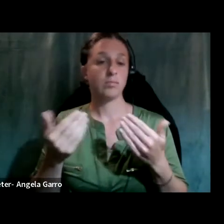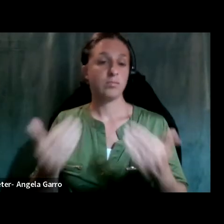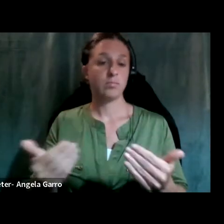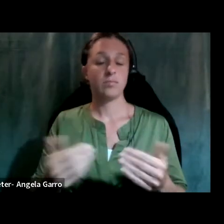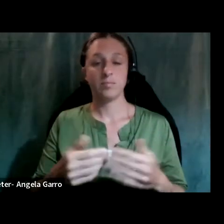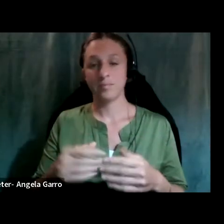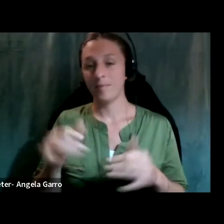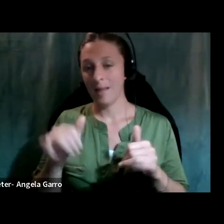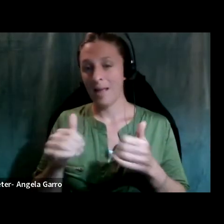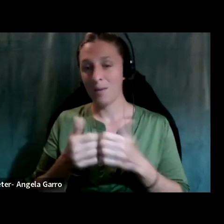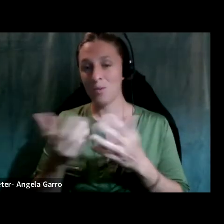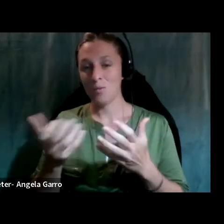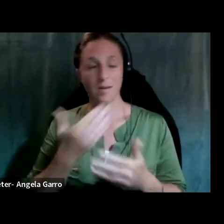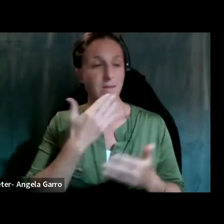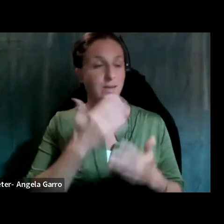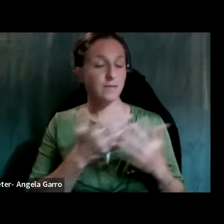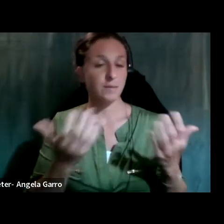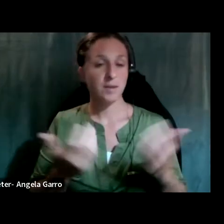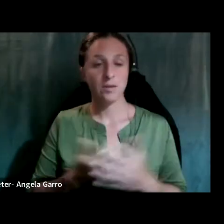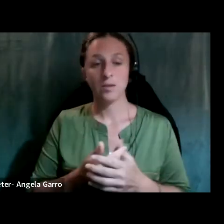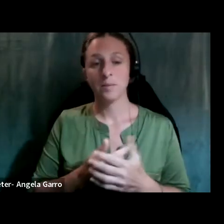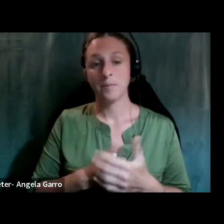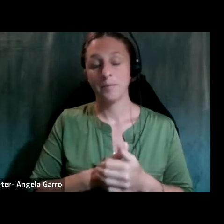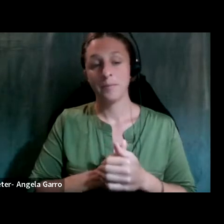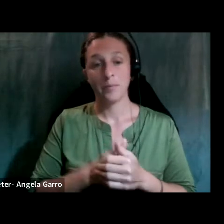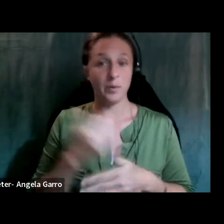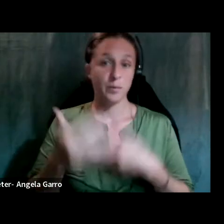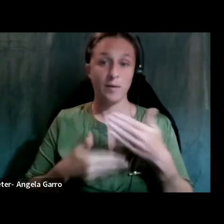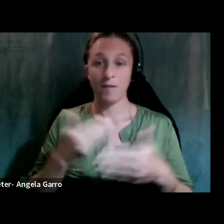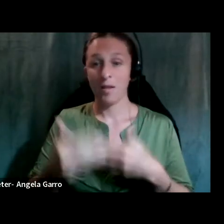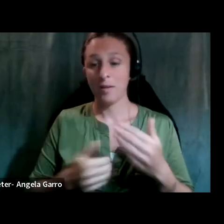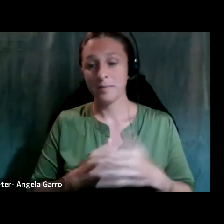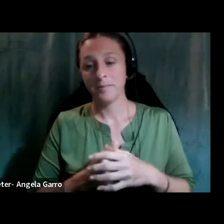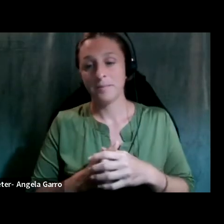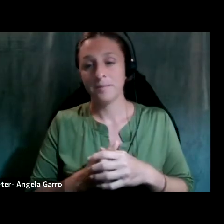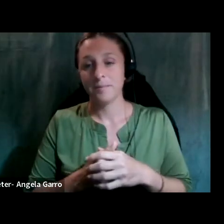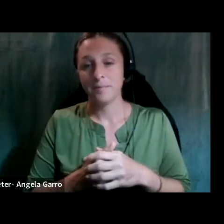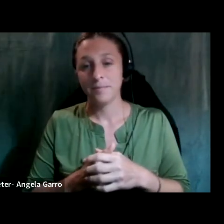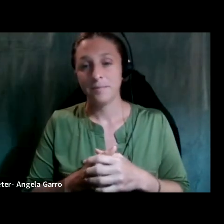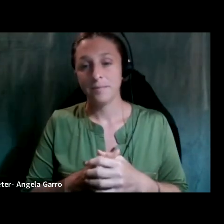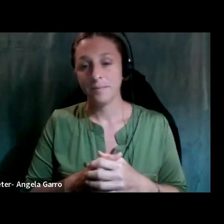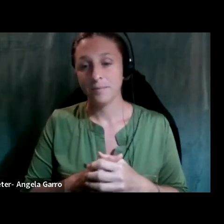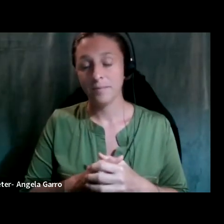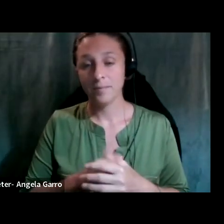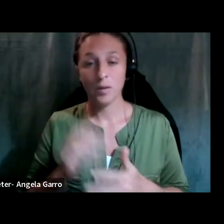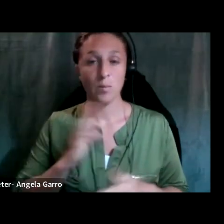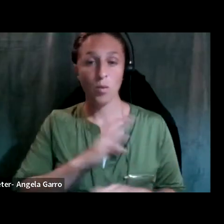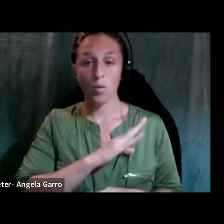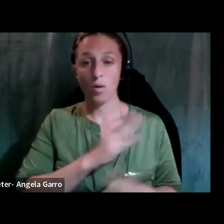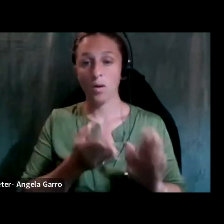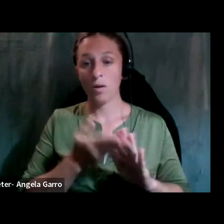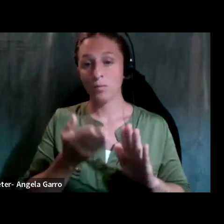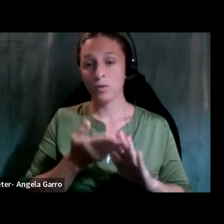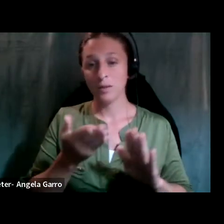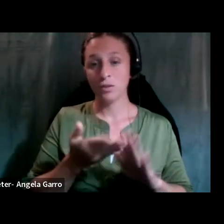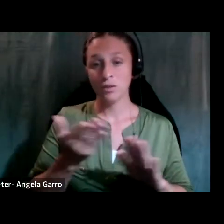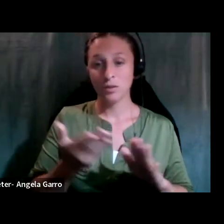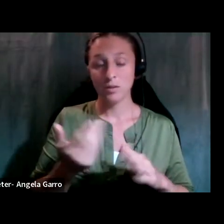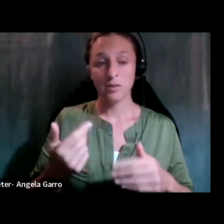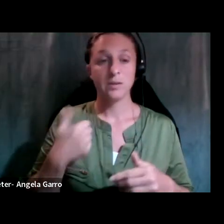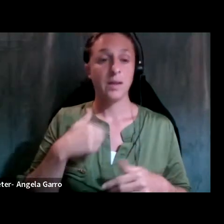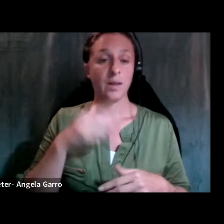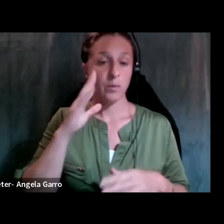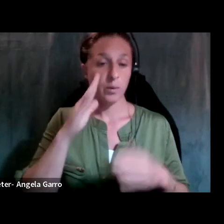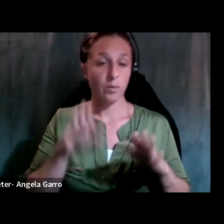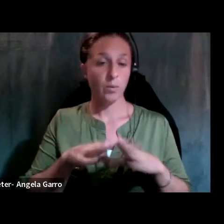right. Okay. We're moving along. So we are now at board operations. I am going to